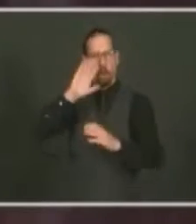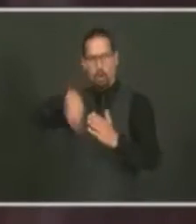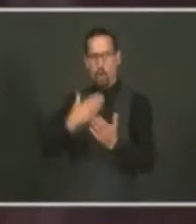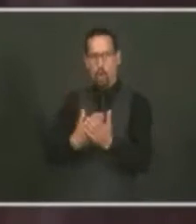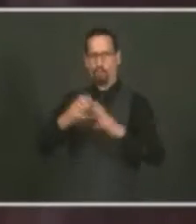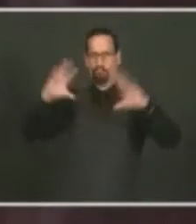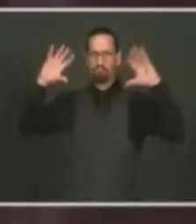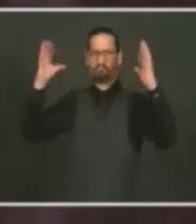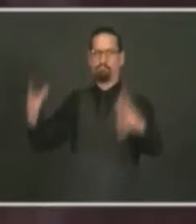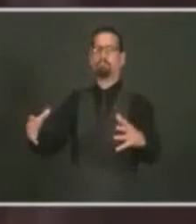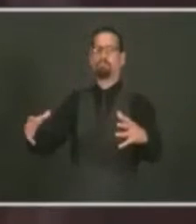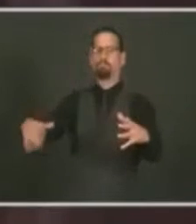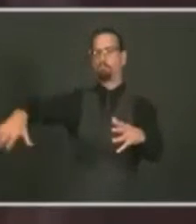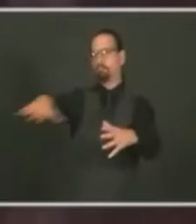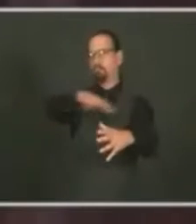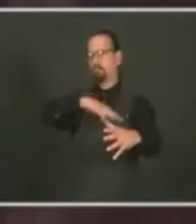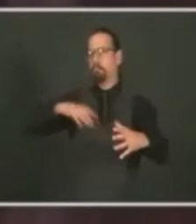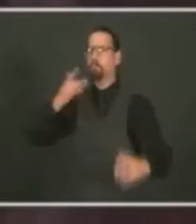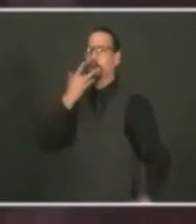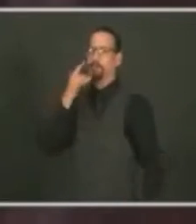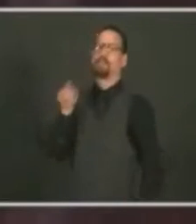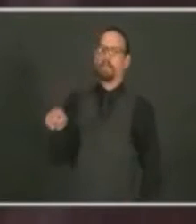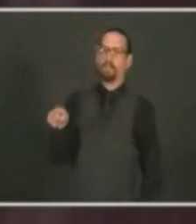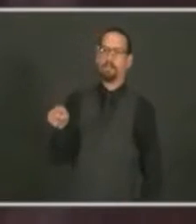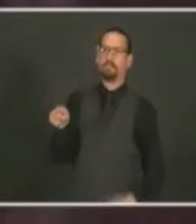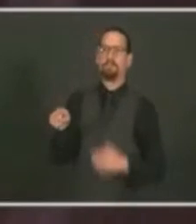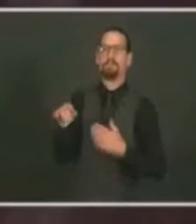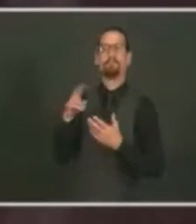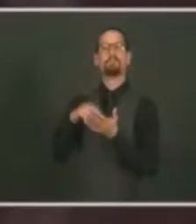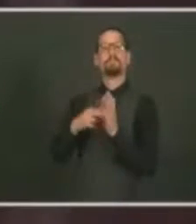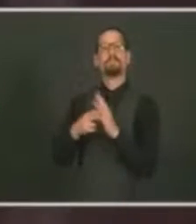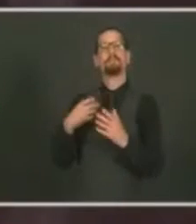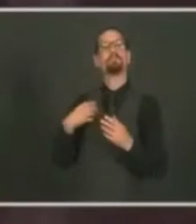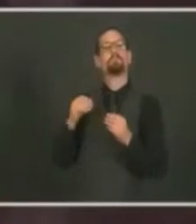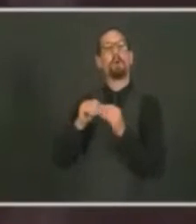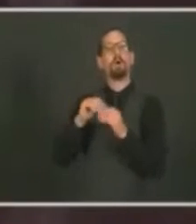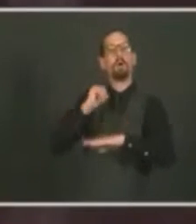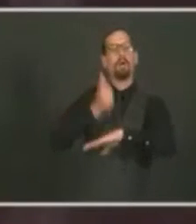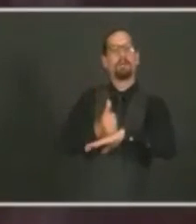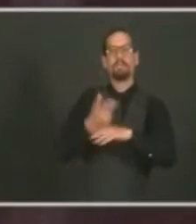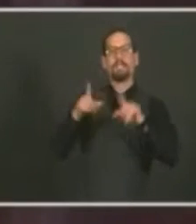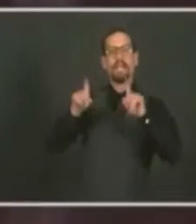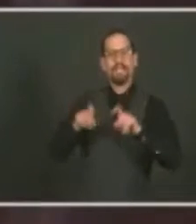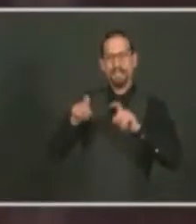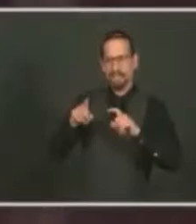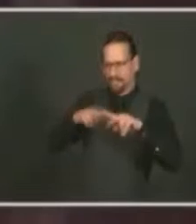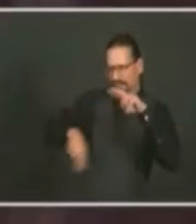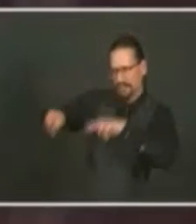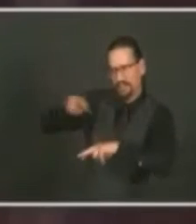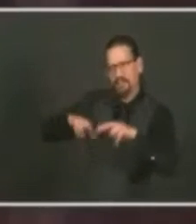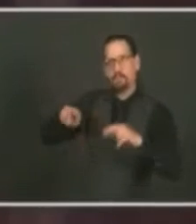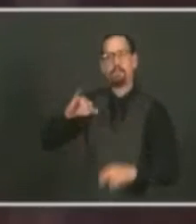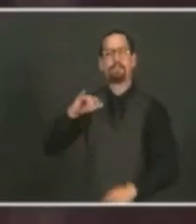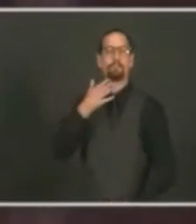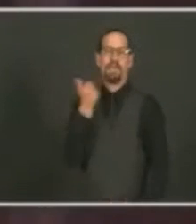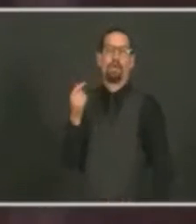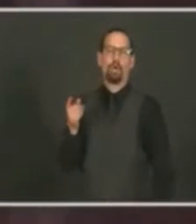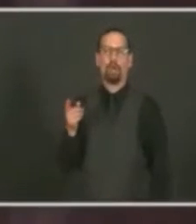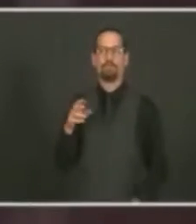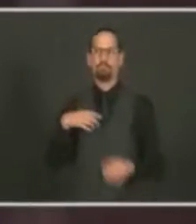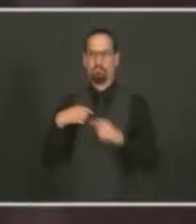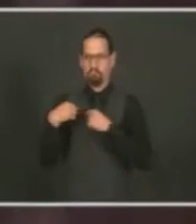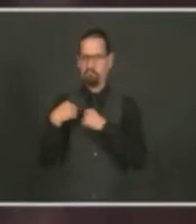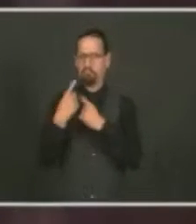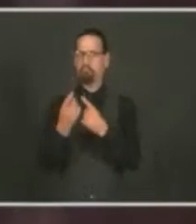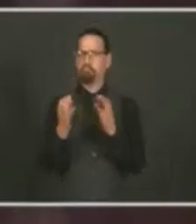doing. We also have increased our testing in nursing homes. We've been doing it, and a week or